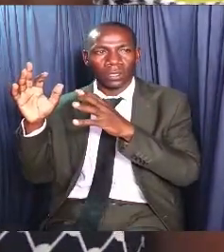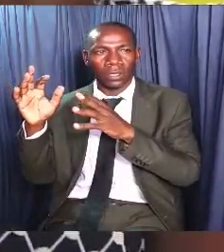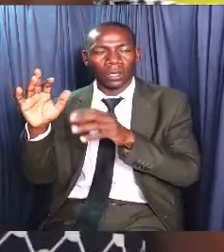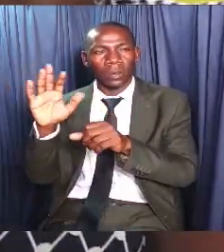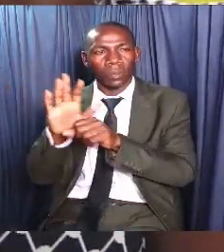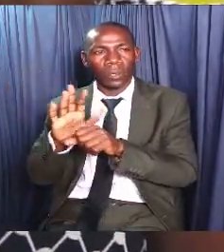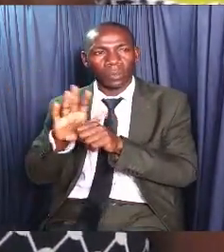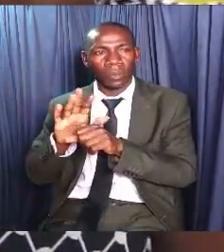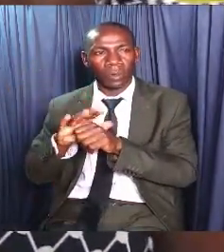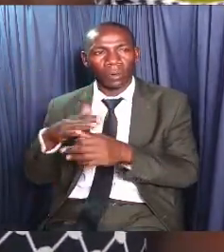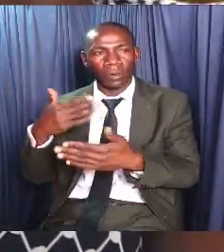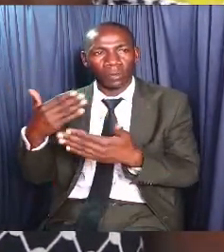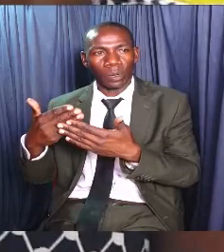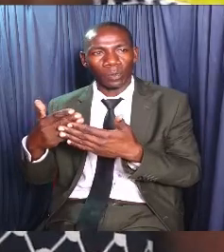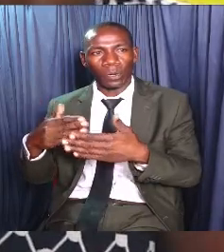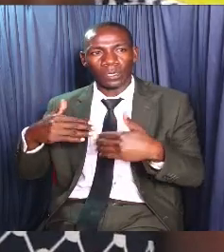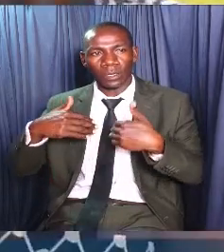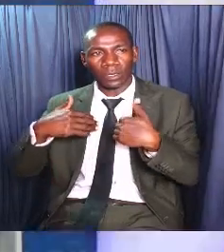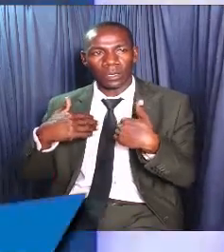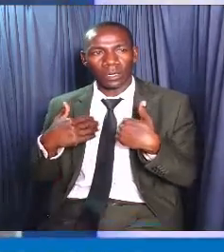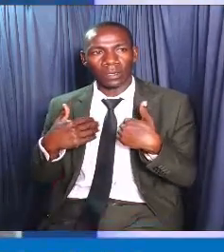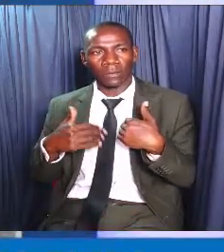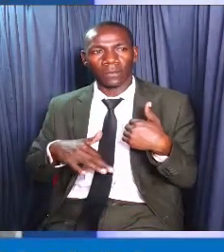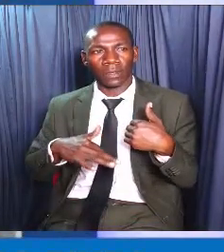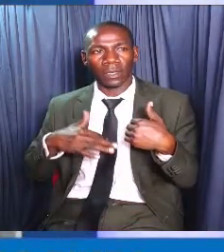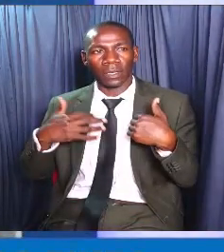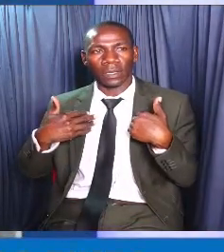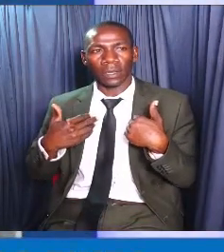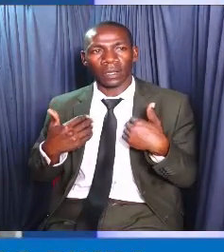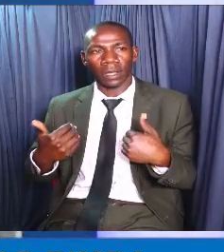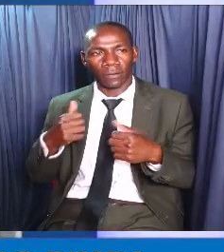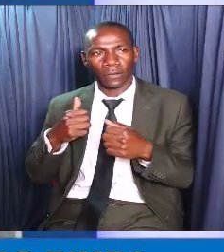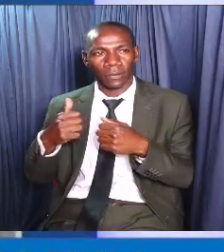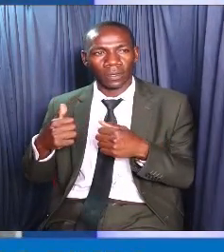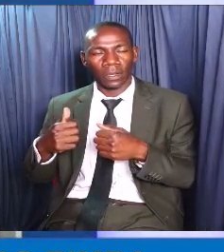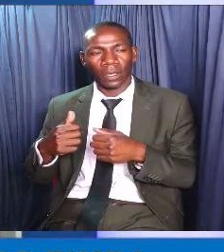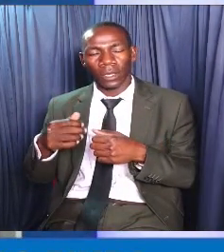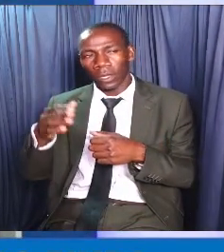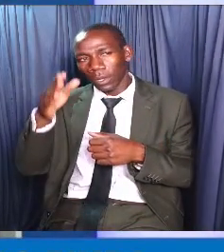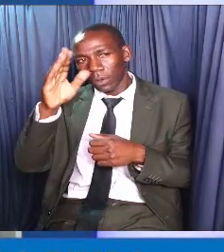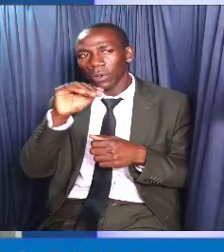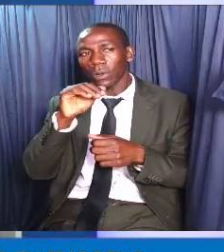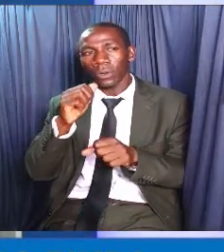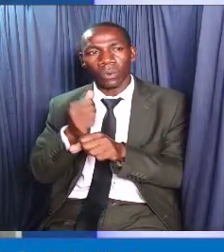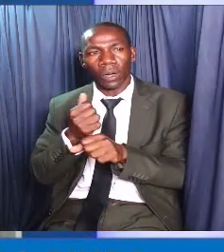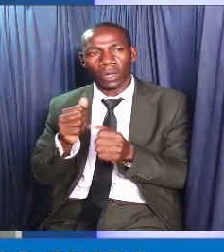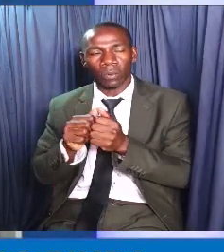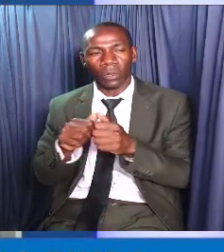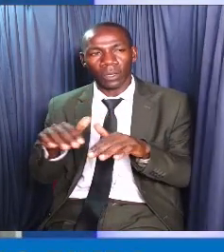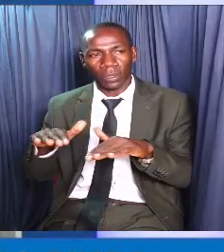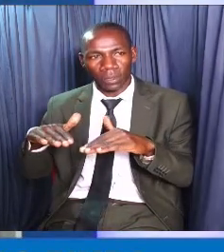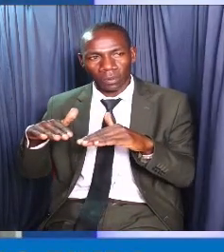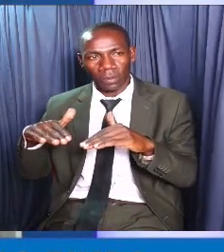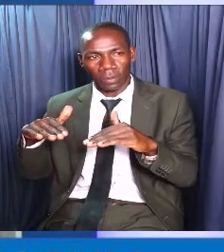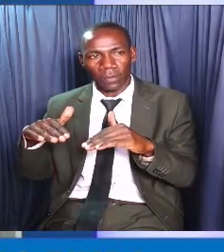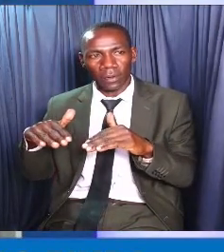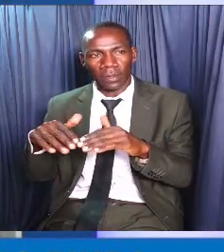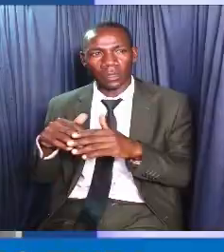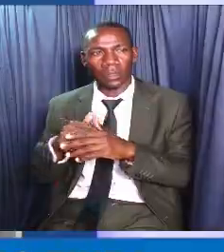mwafika mahali machoka. Many get to a point and feel tired. Mnasita. You hesitate. Na Mungu hafanyi kazi na wasitao. And God doesn't work with